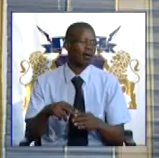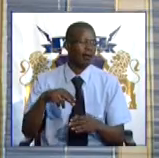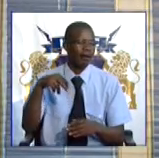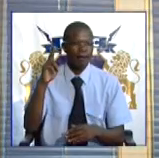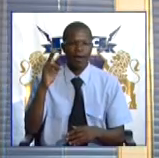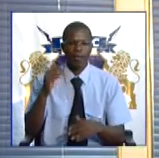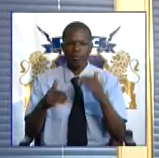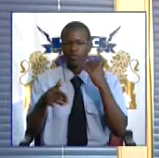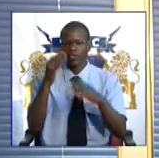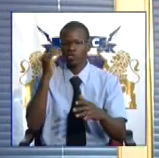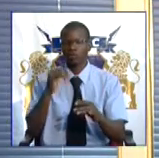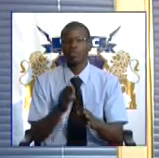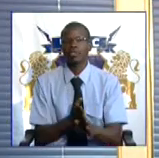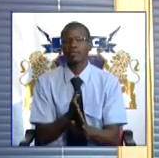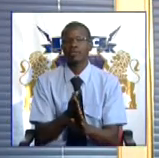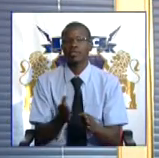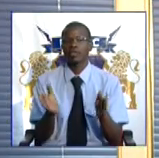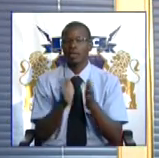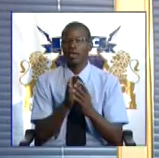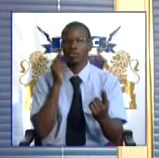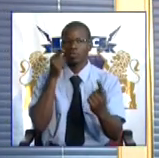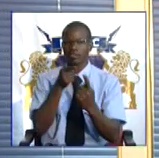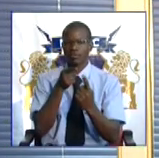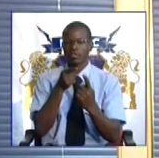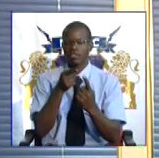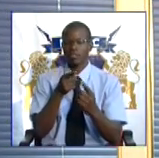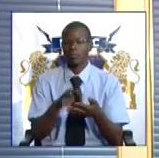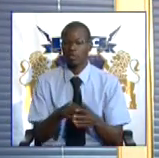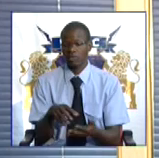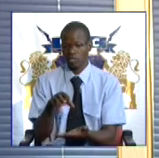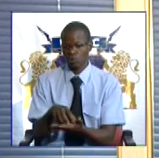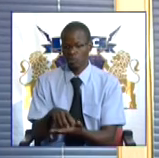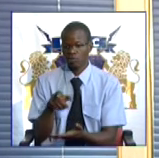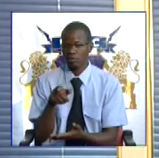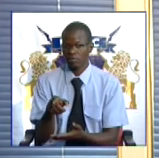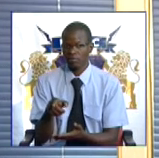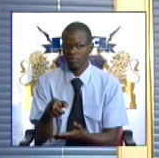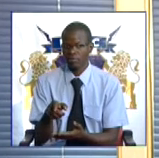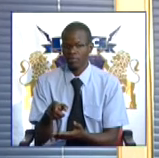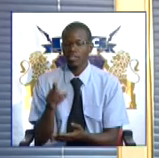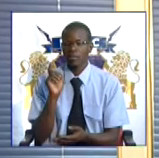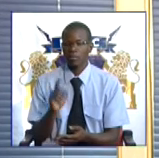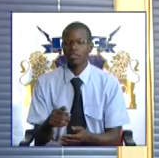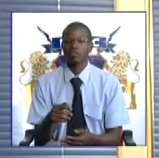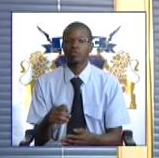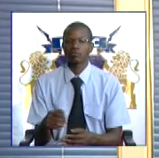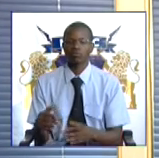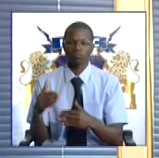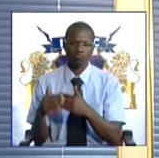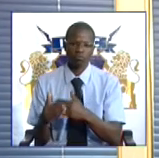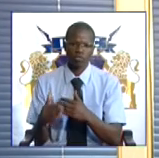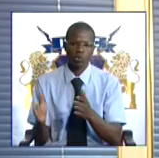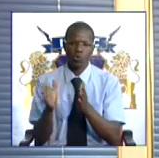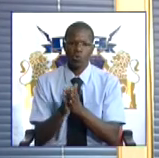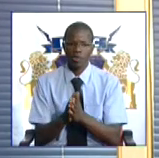objectivity. The scenarios must be compatible with the allegations. Program